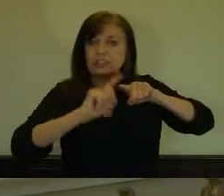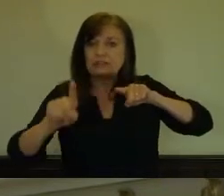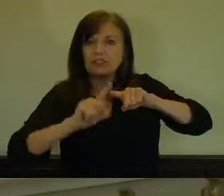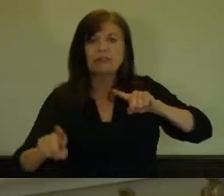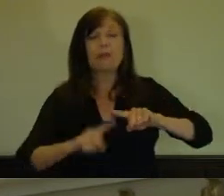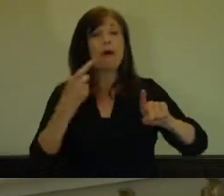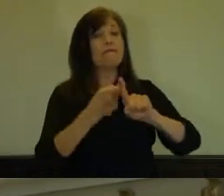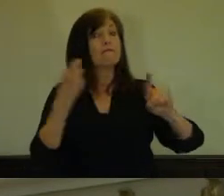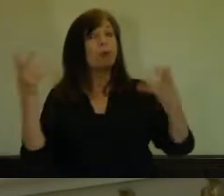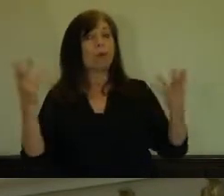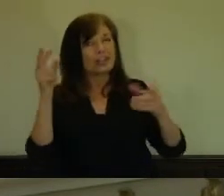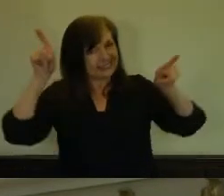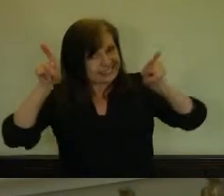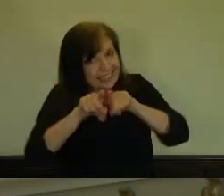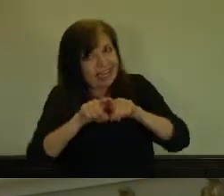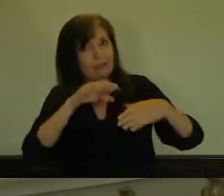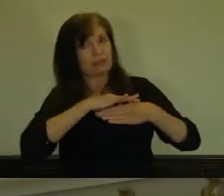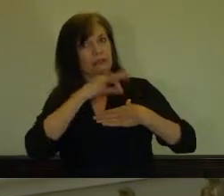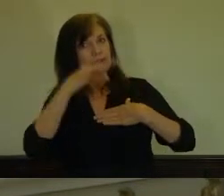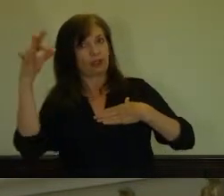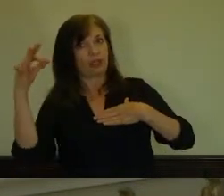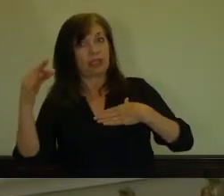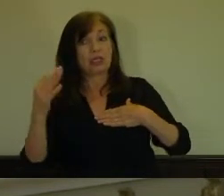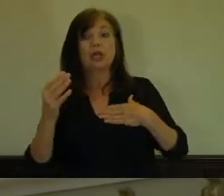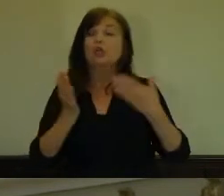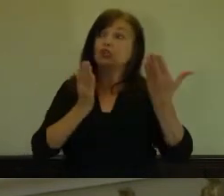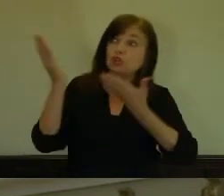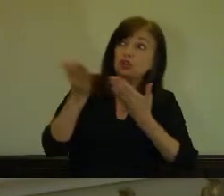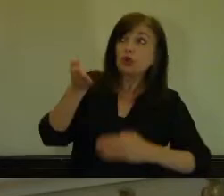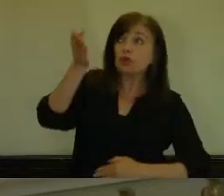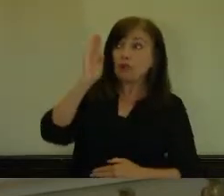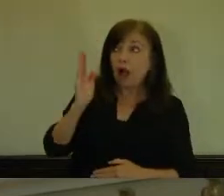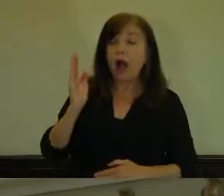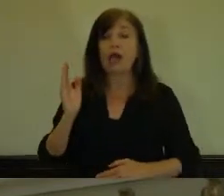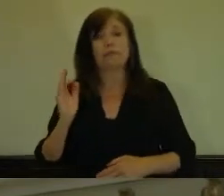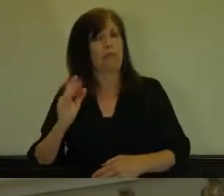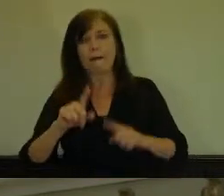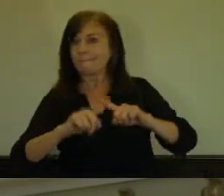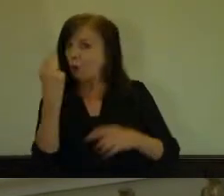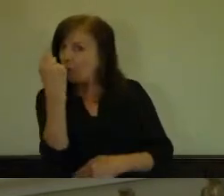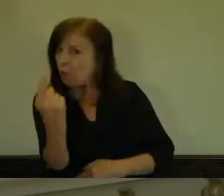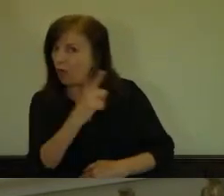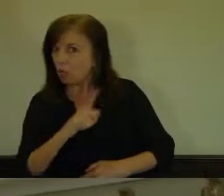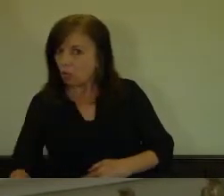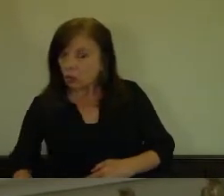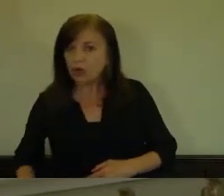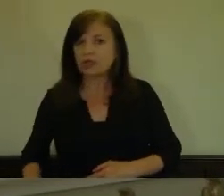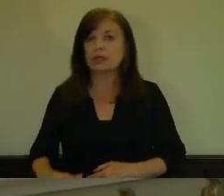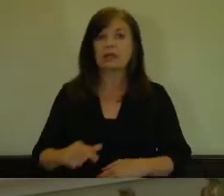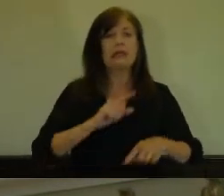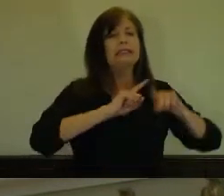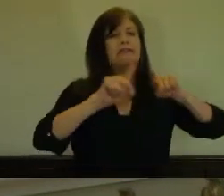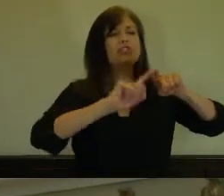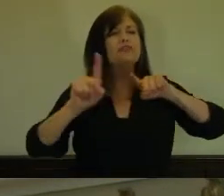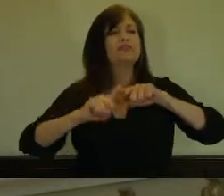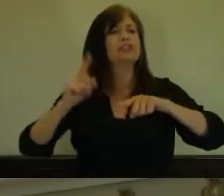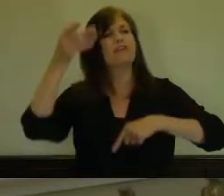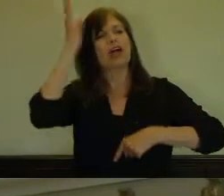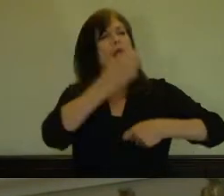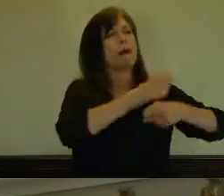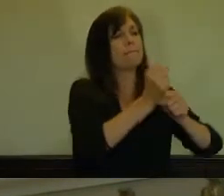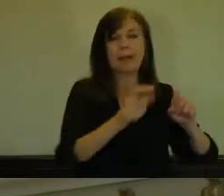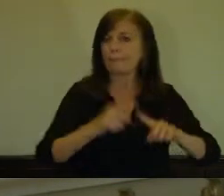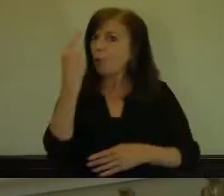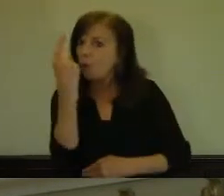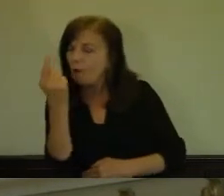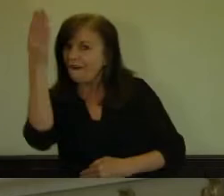Spirit. There are different forms of service, but the same Lord. There are different workings, but the same